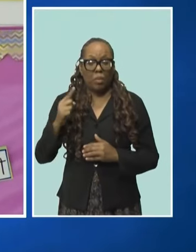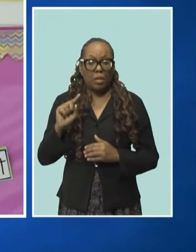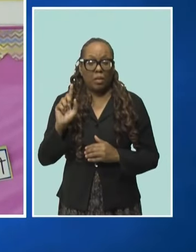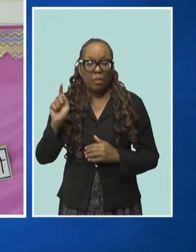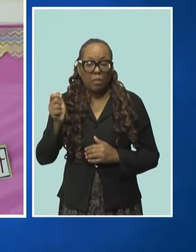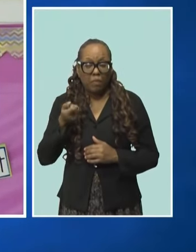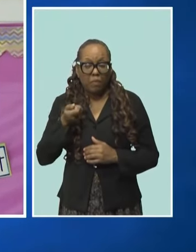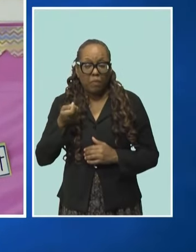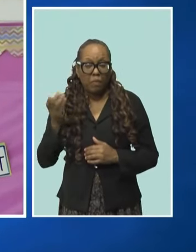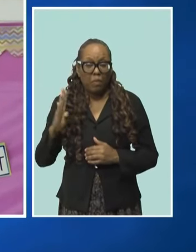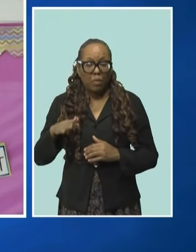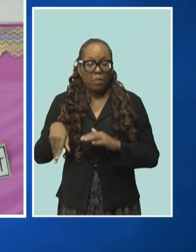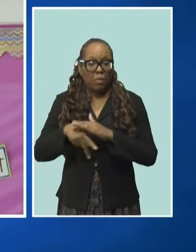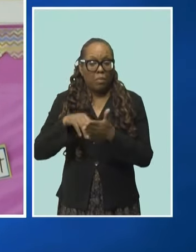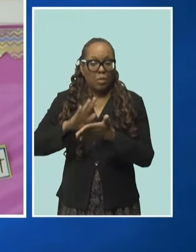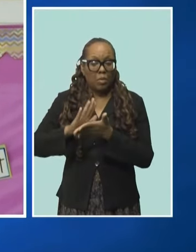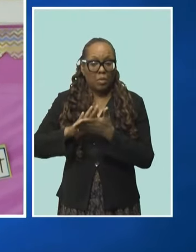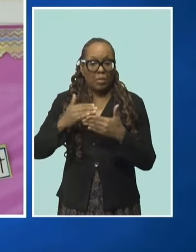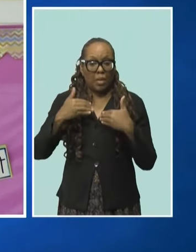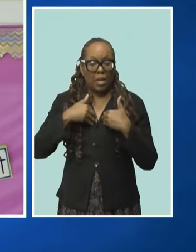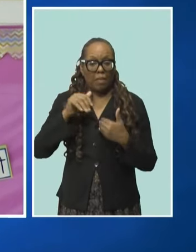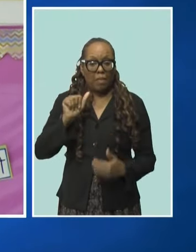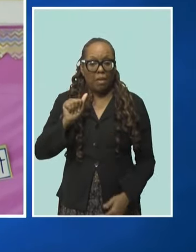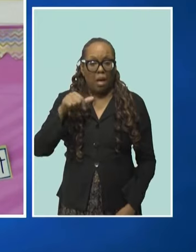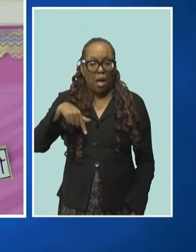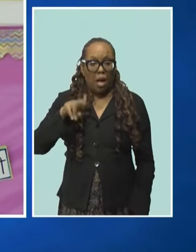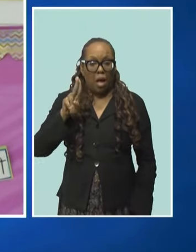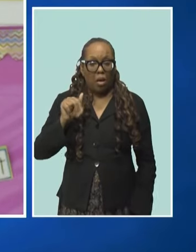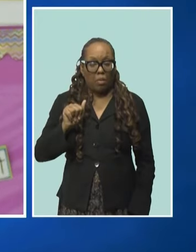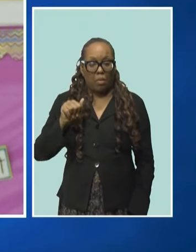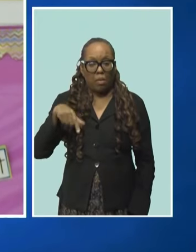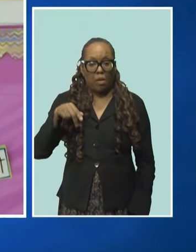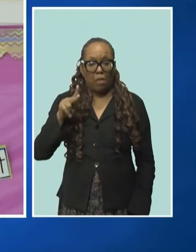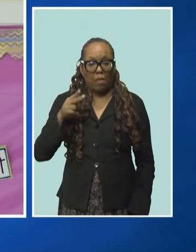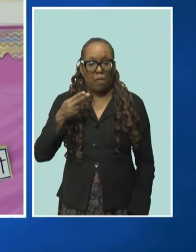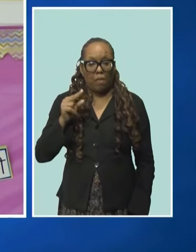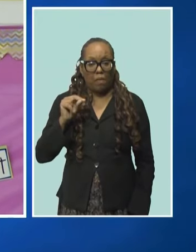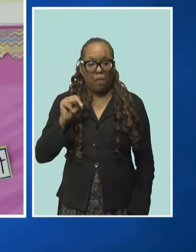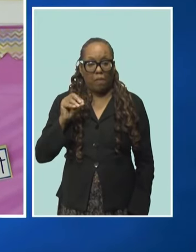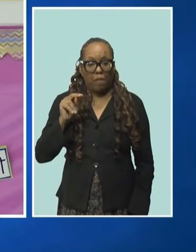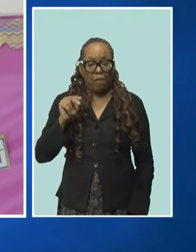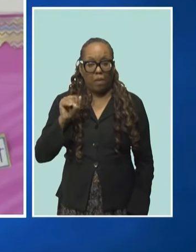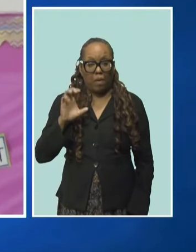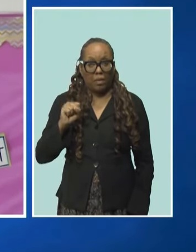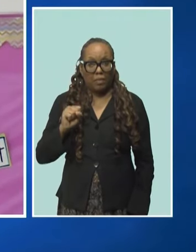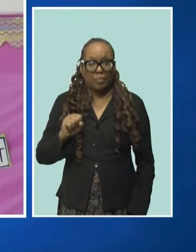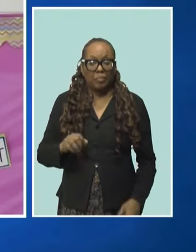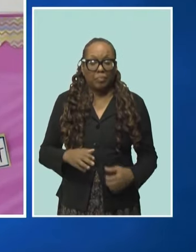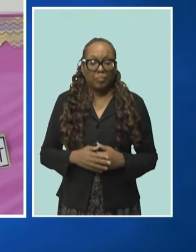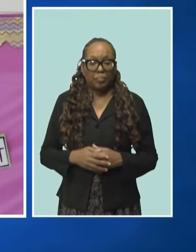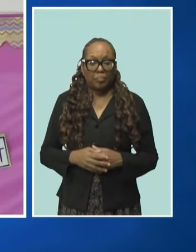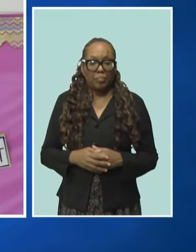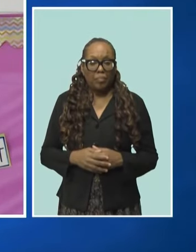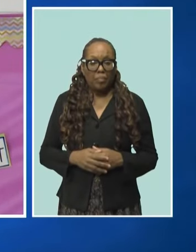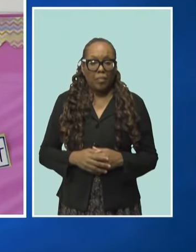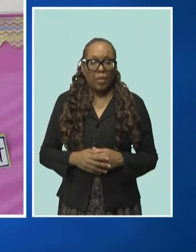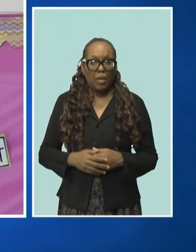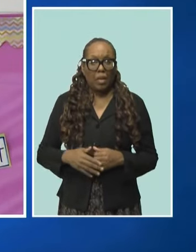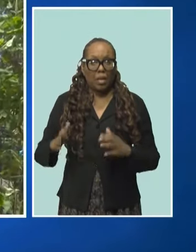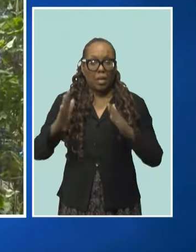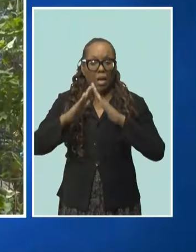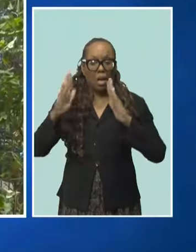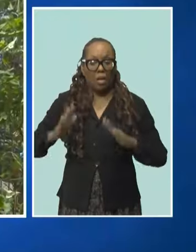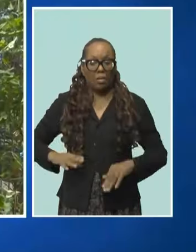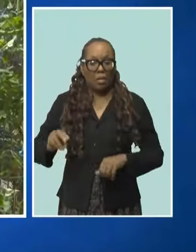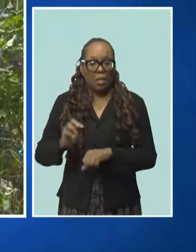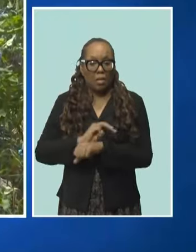an aquaponic strategy, and perhaps the first of our primary schools. Housing Minister Dwight Sutherland said government cannot